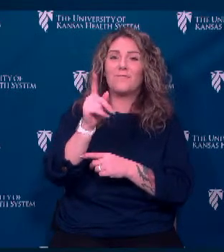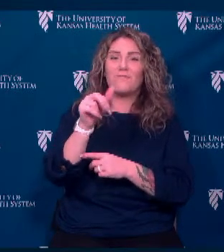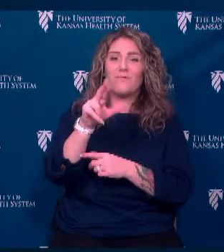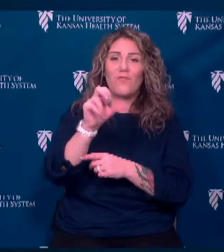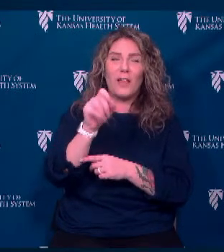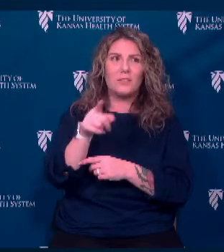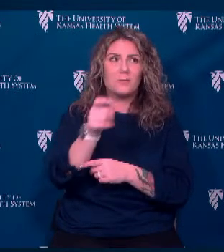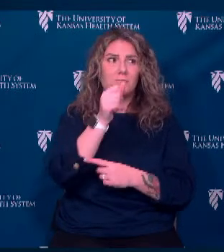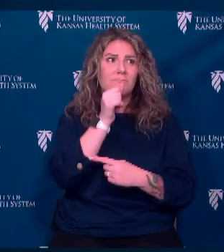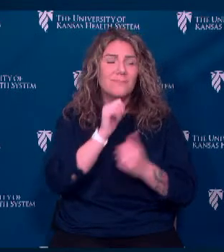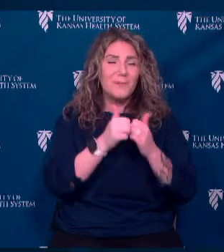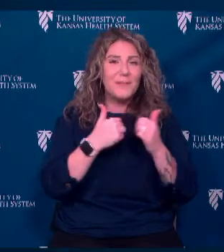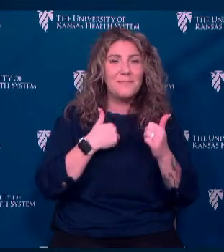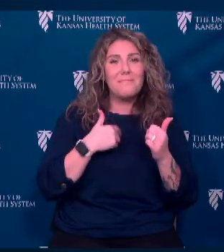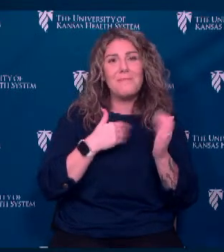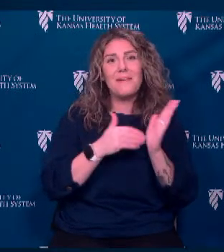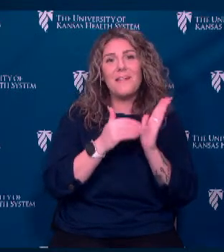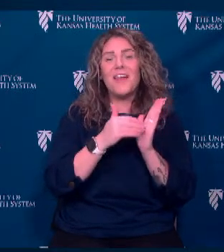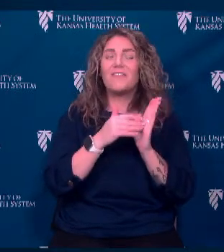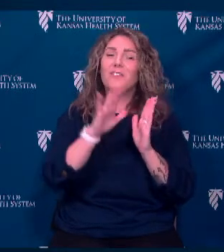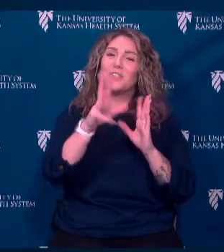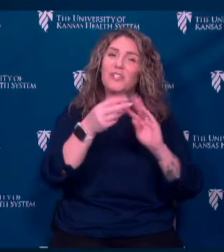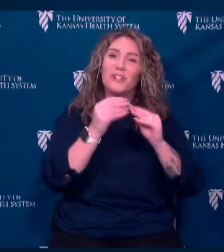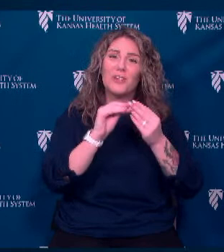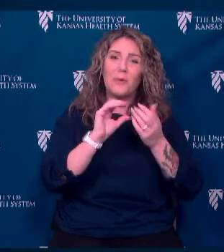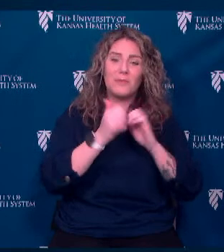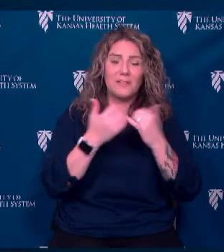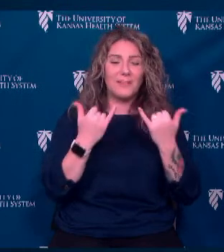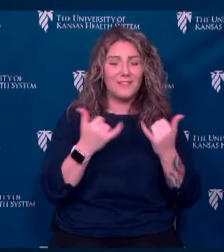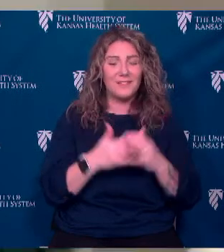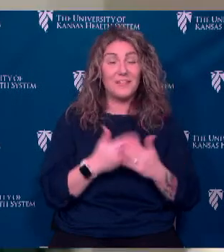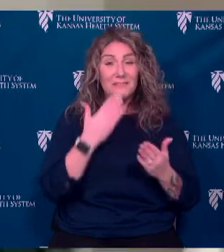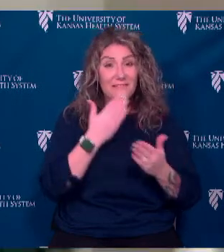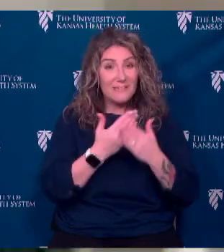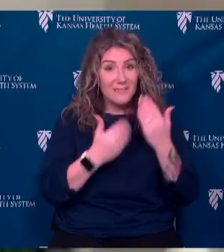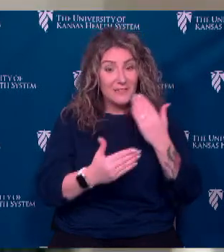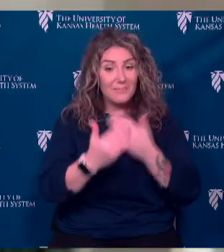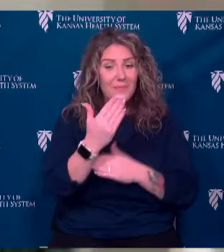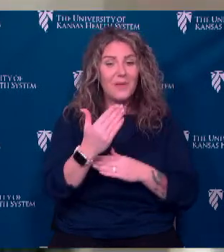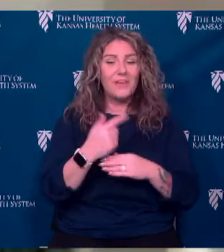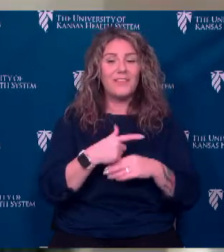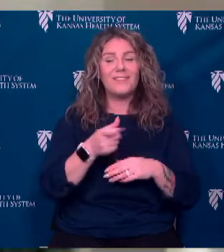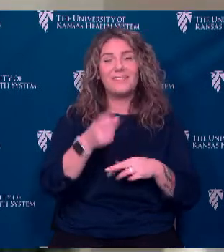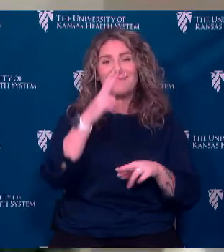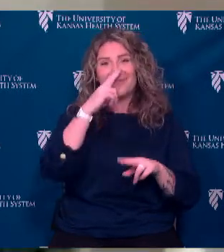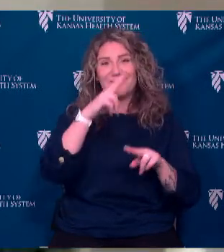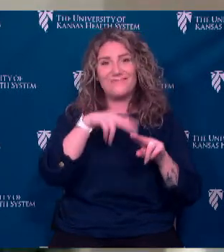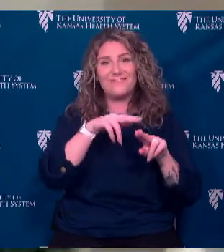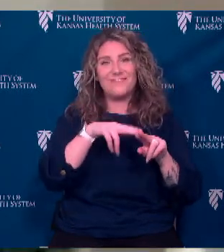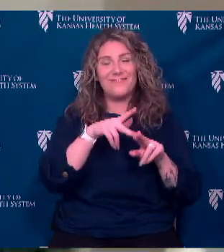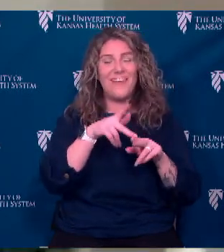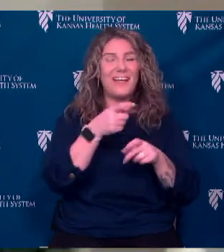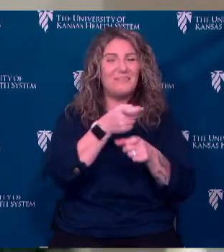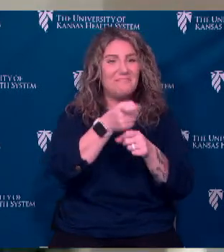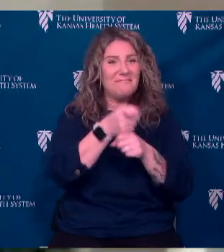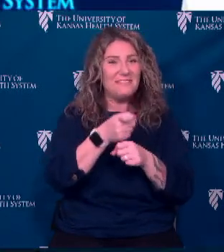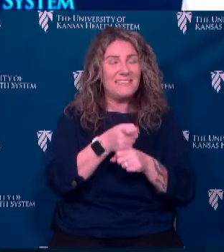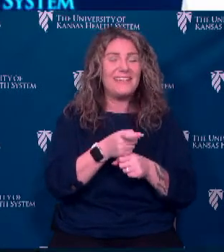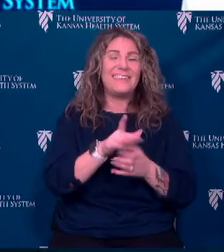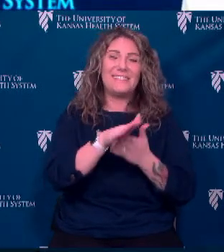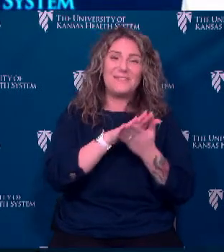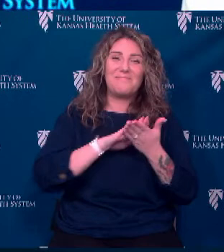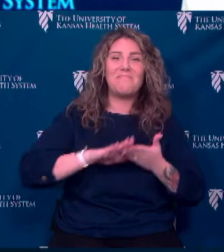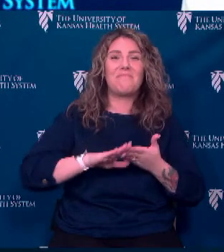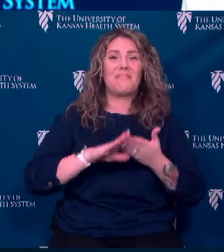things at St. Francis today, Jackie? Good morning. Good morning. And you're very fun to put up with, Dr. Seitz. So it's a pleasure to be